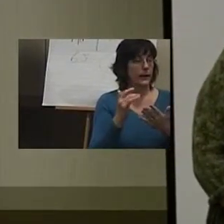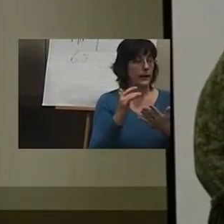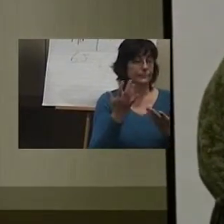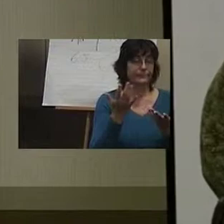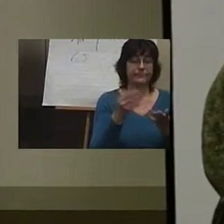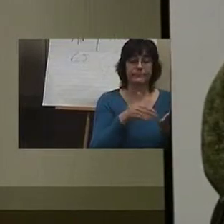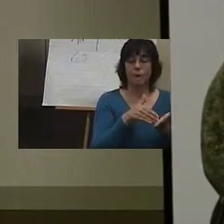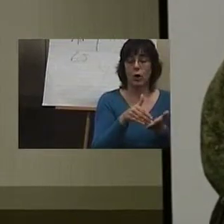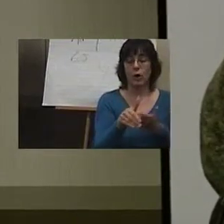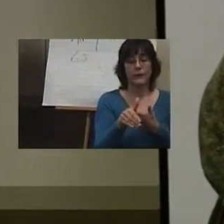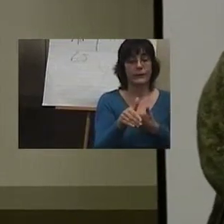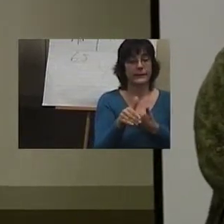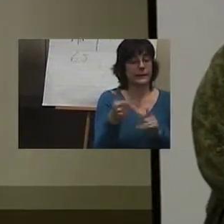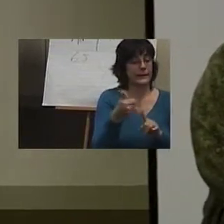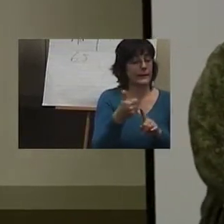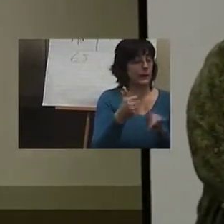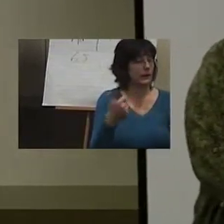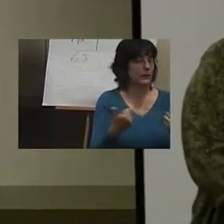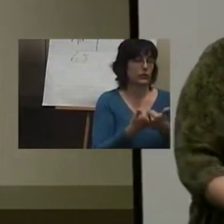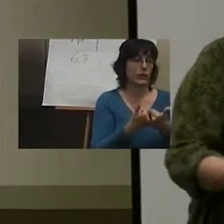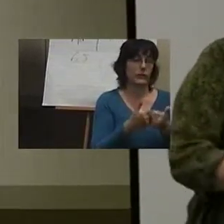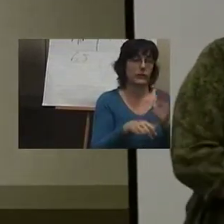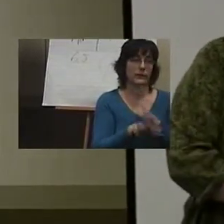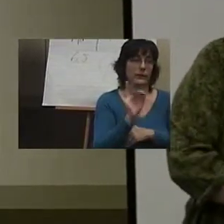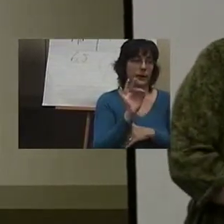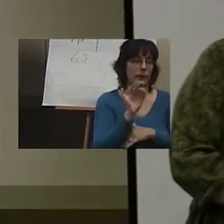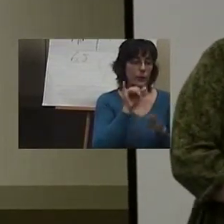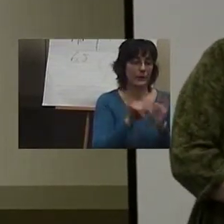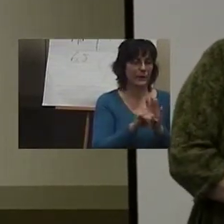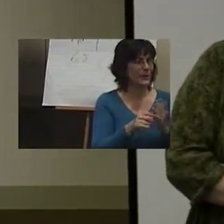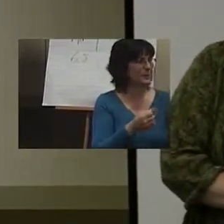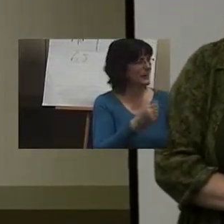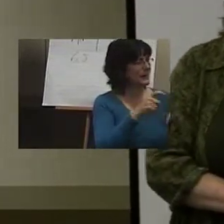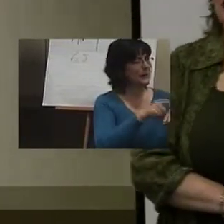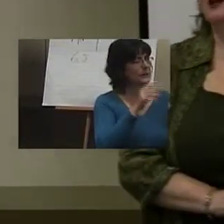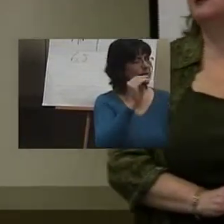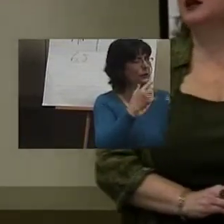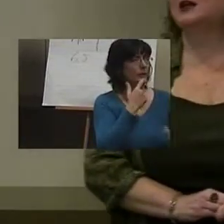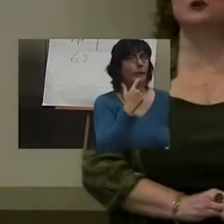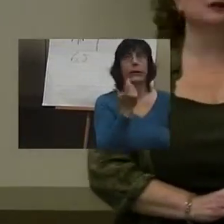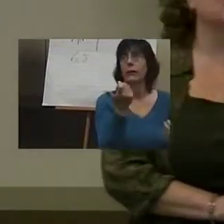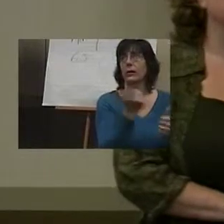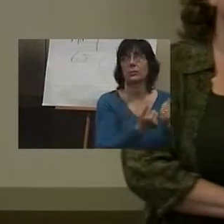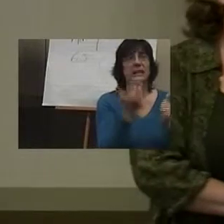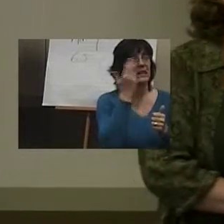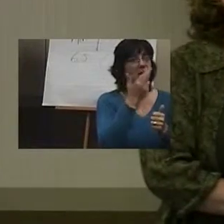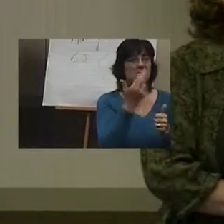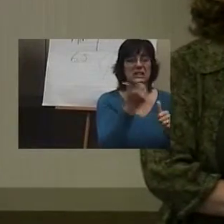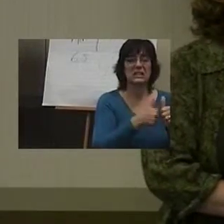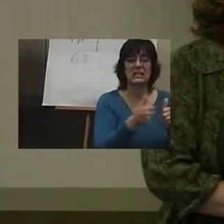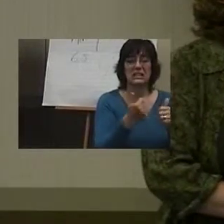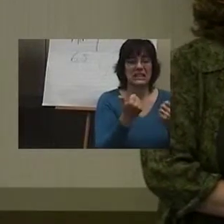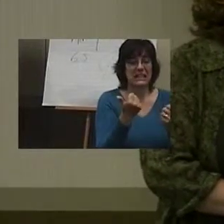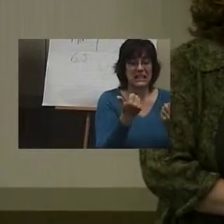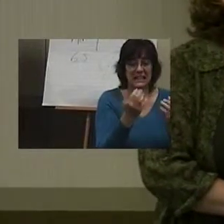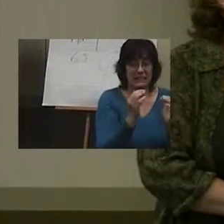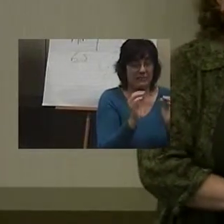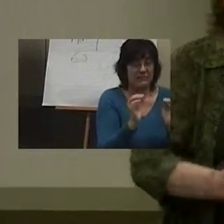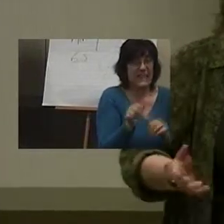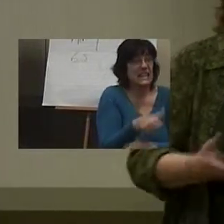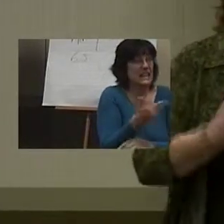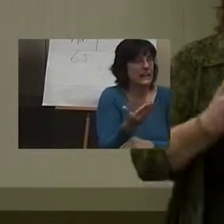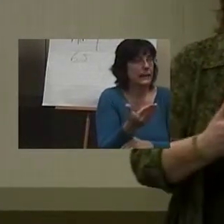can often be challenging to identify. And a lot of times we hear, it can be anything. It can be any reason. It can be for no reason.